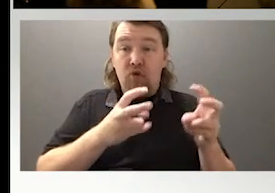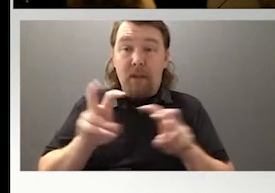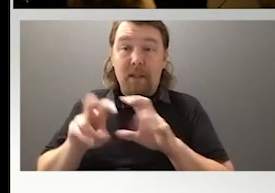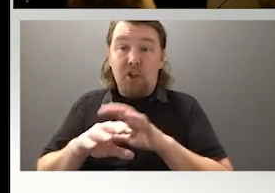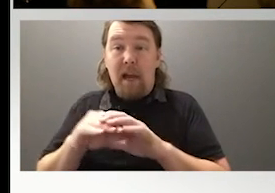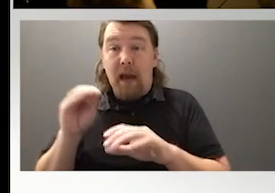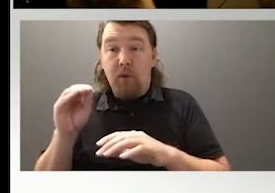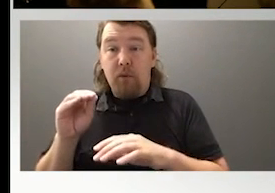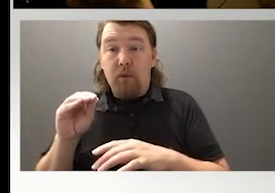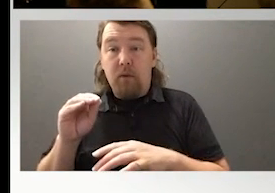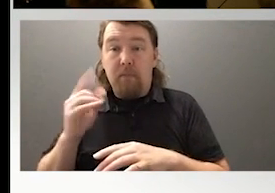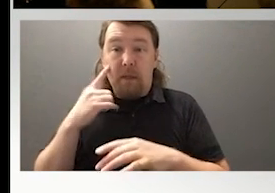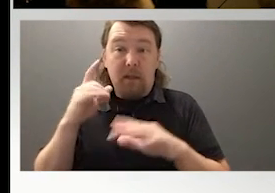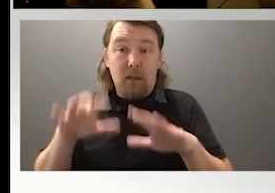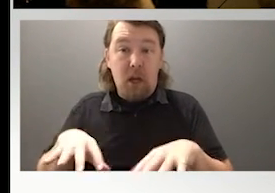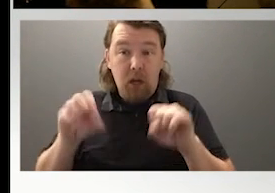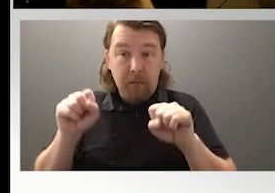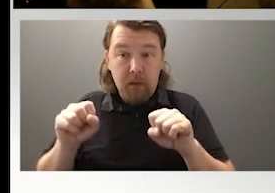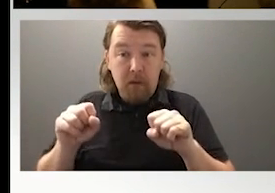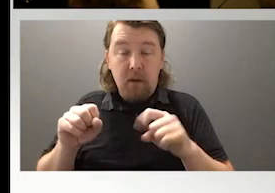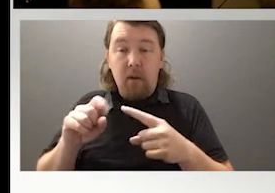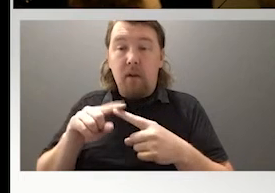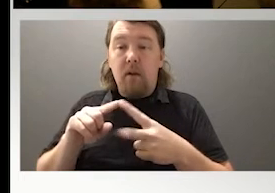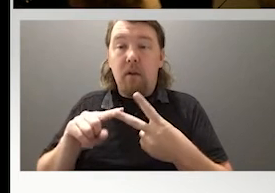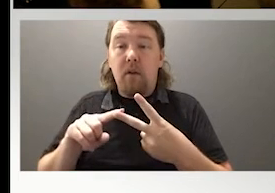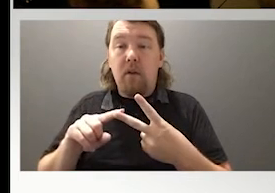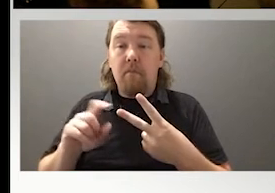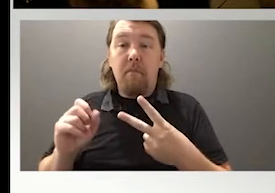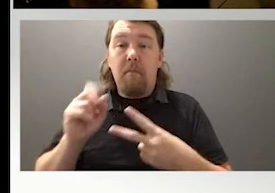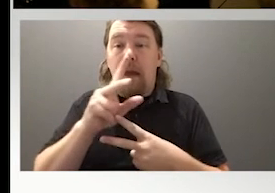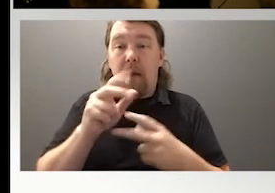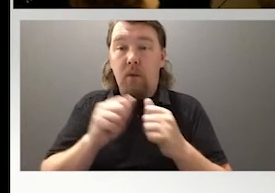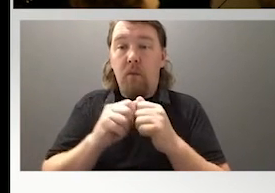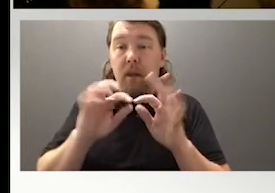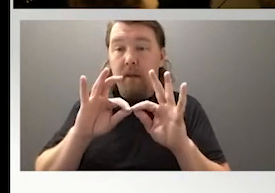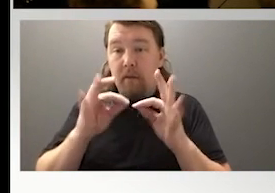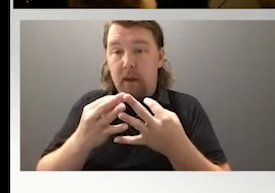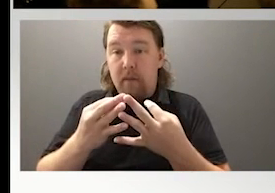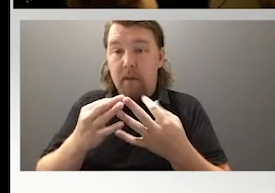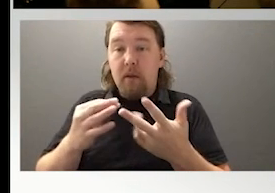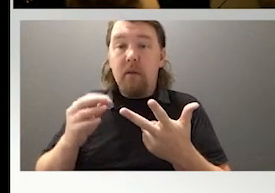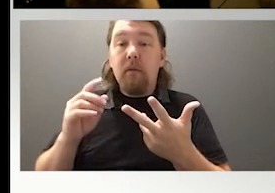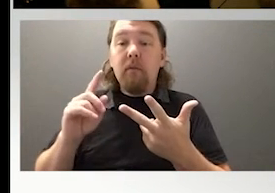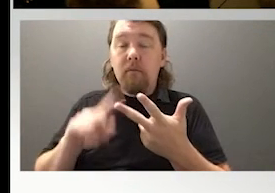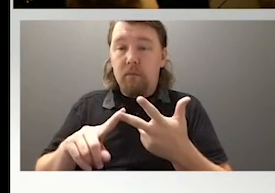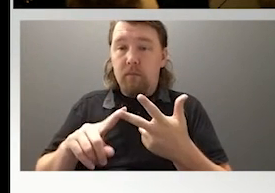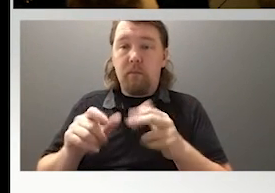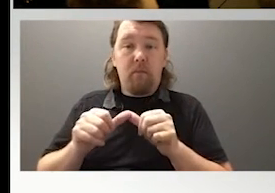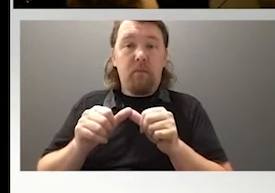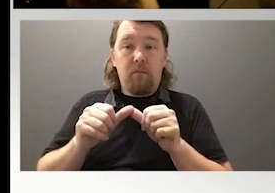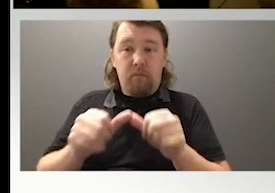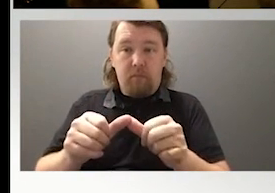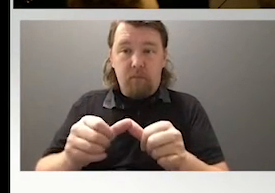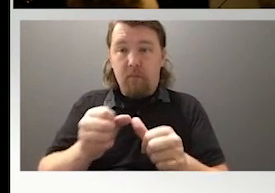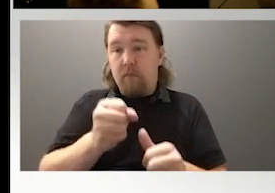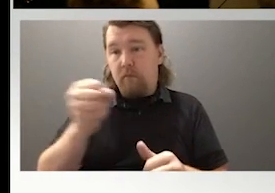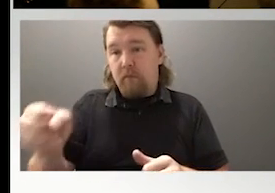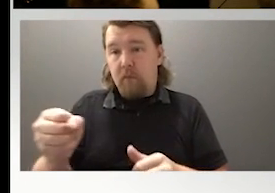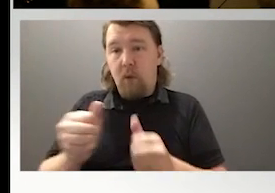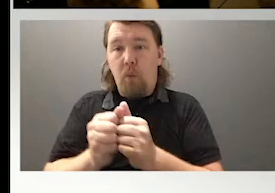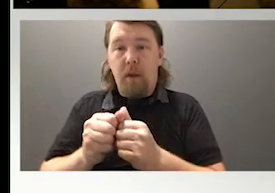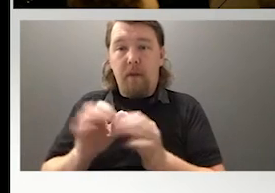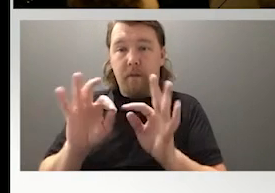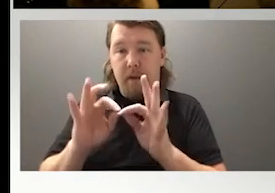system either by adoption, reunification, or permanently placed with a relative,